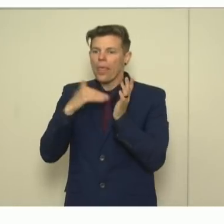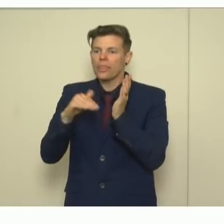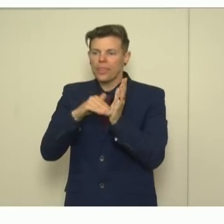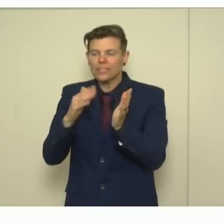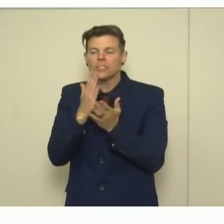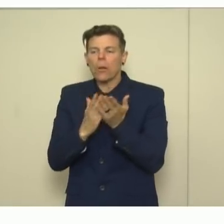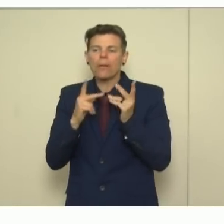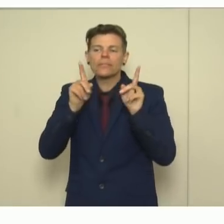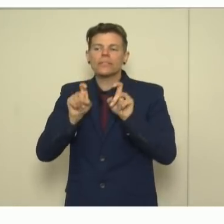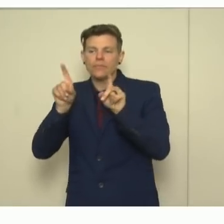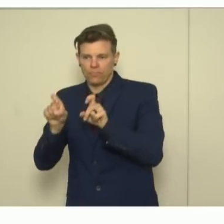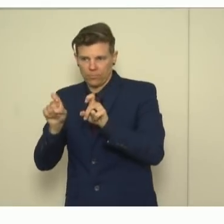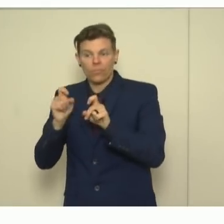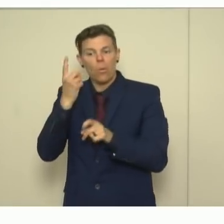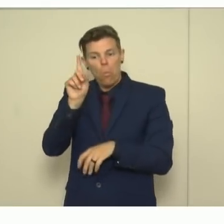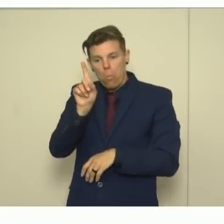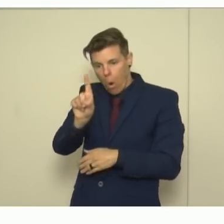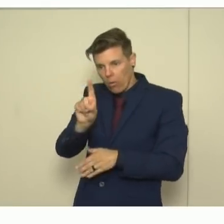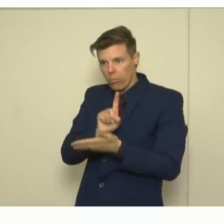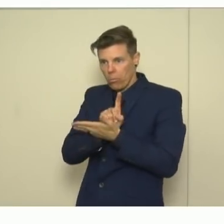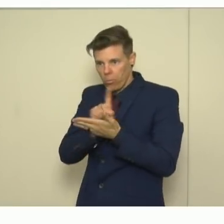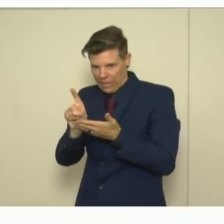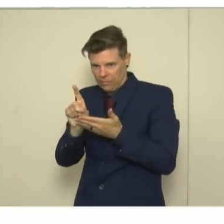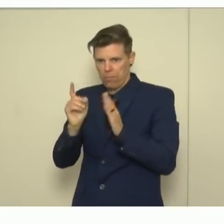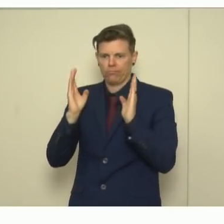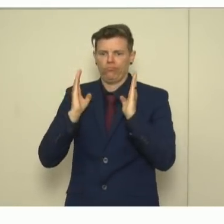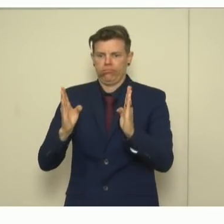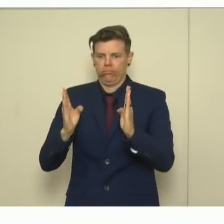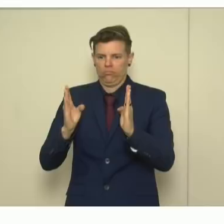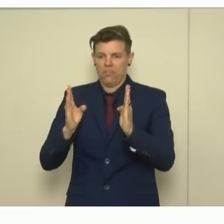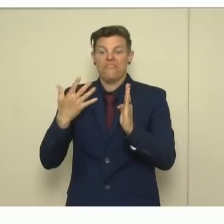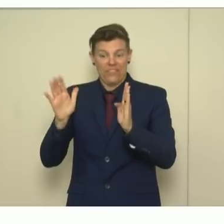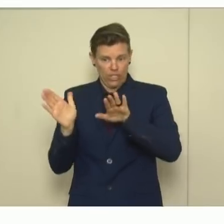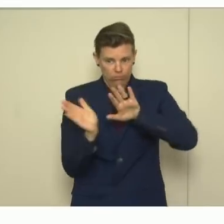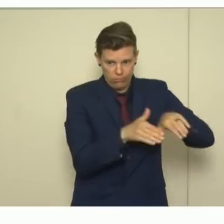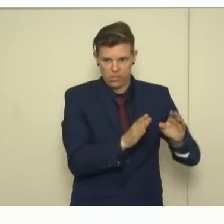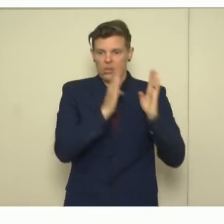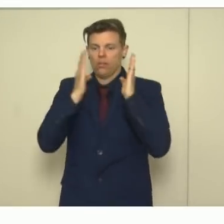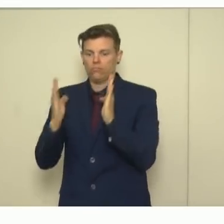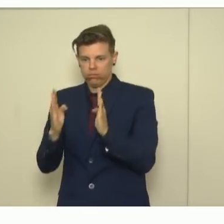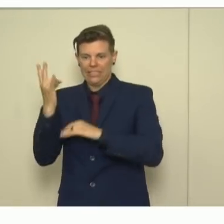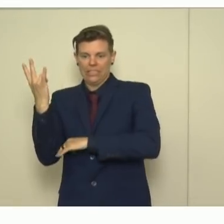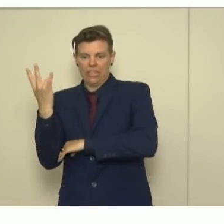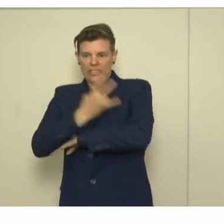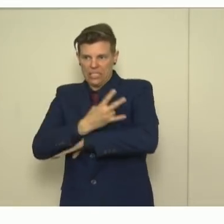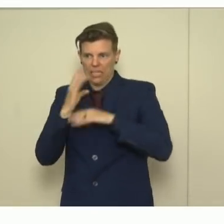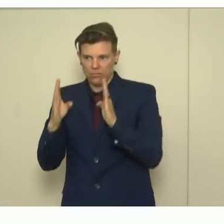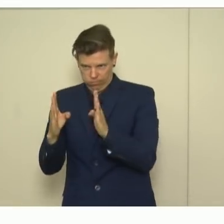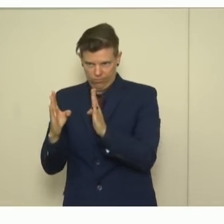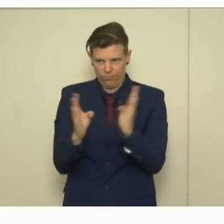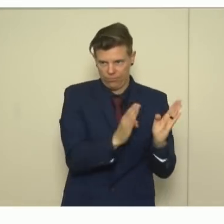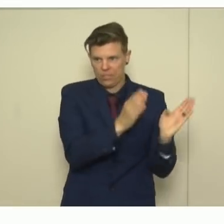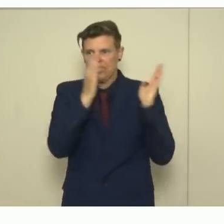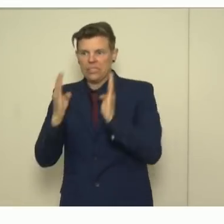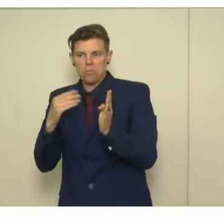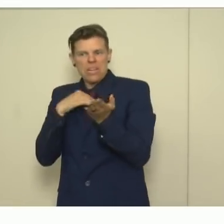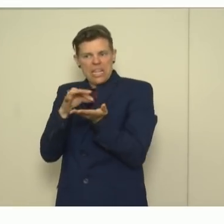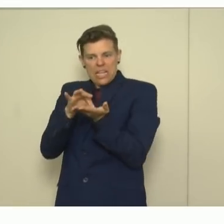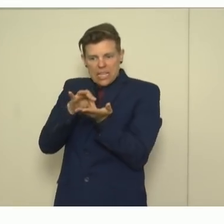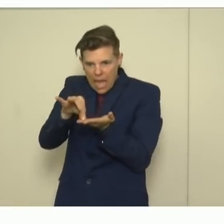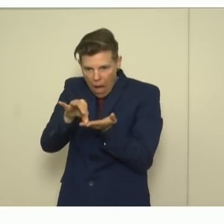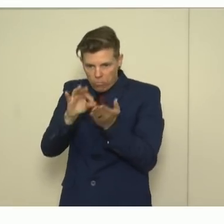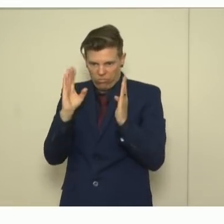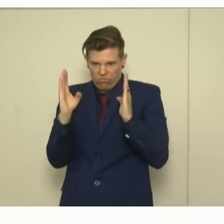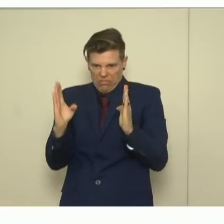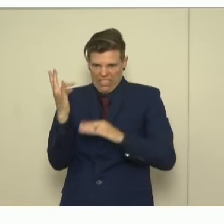categorize these cases per day by the date they had the test done, which is a little different than what you get if you're keeping your own spreadsheet,